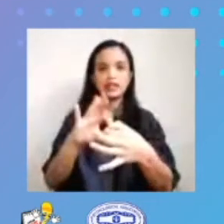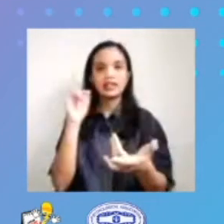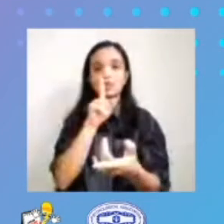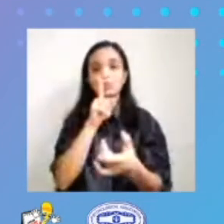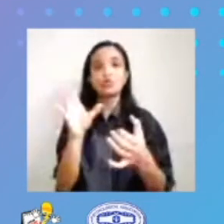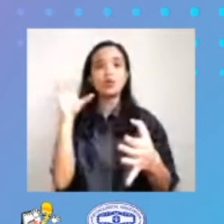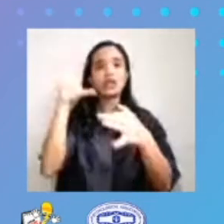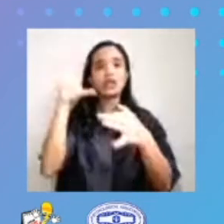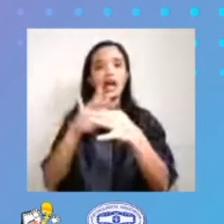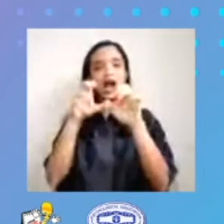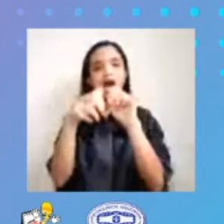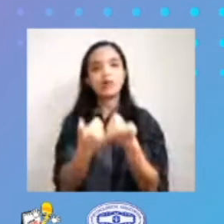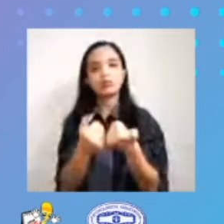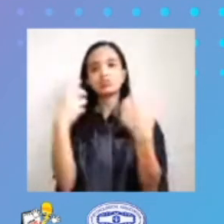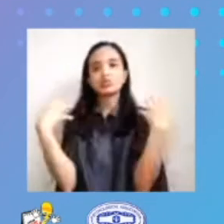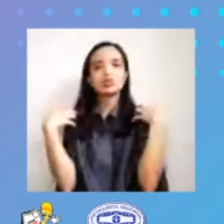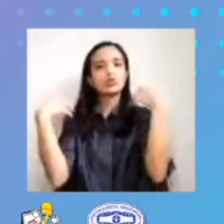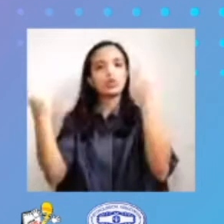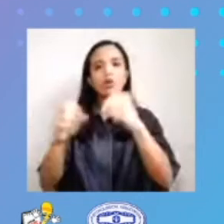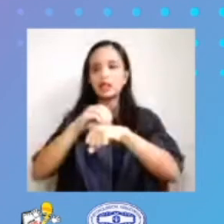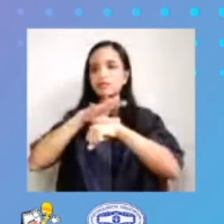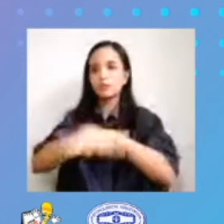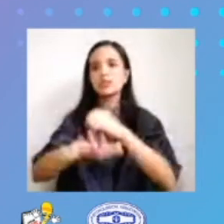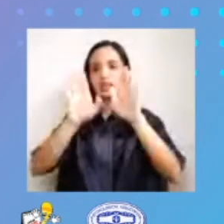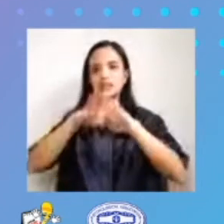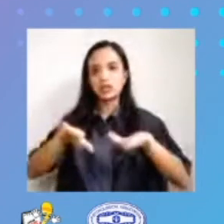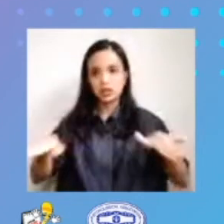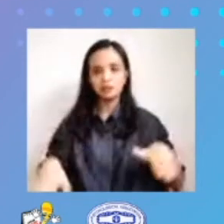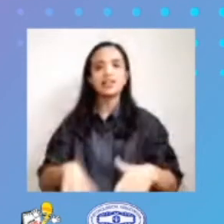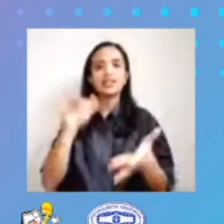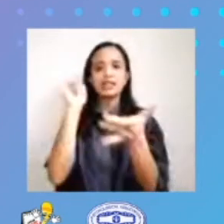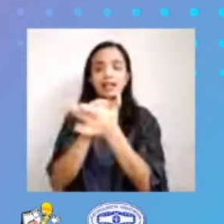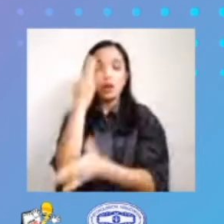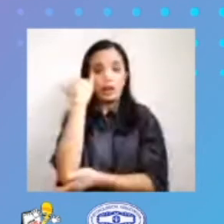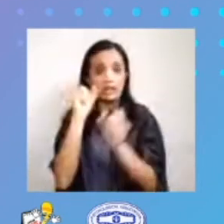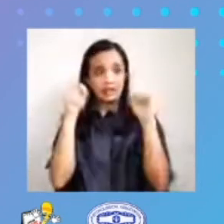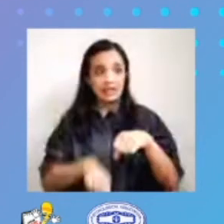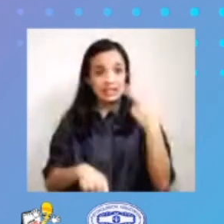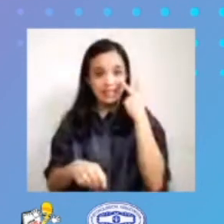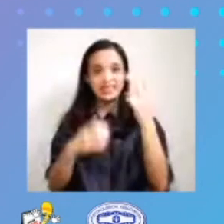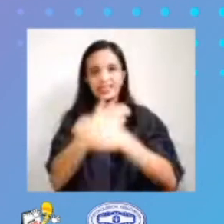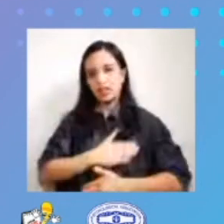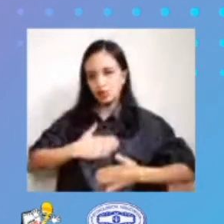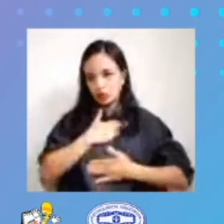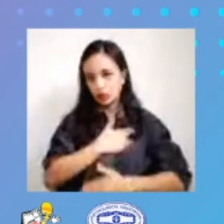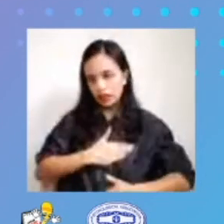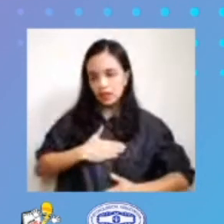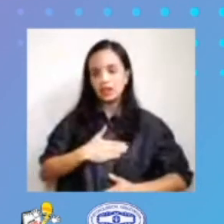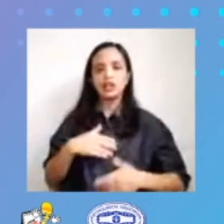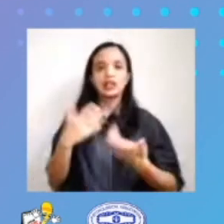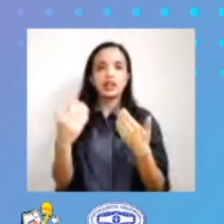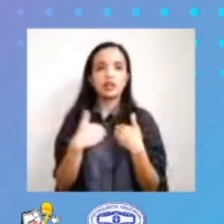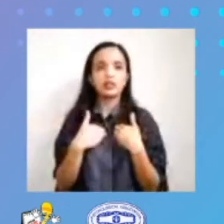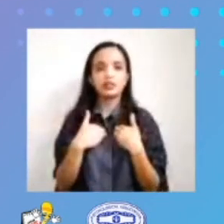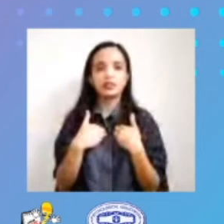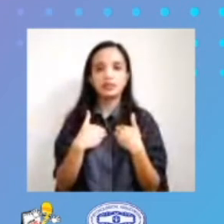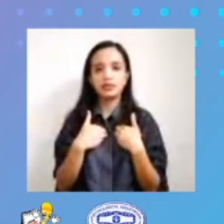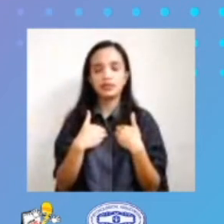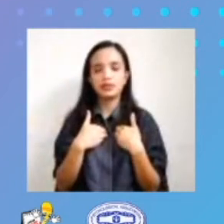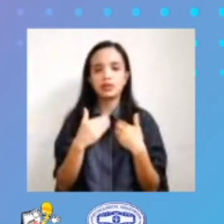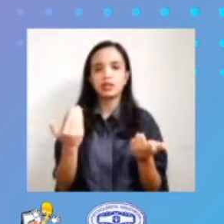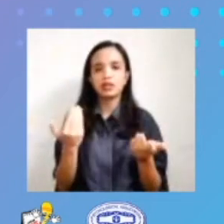my parents, no? So they become my role model in doing these things, whatever I learned. Tayo naman, in our part,